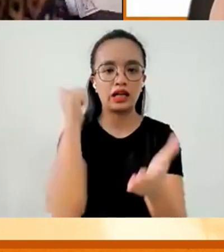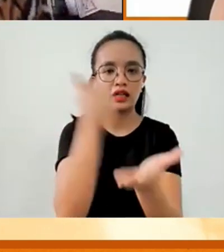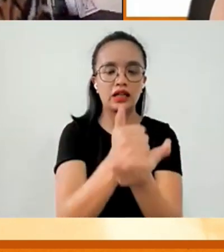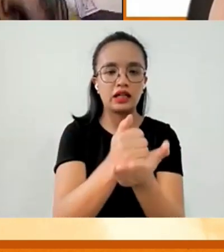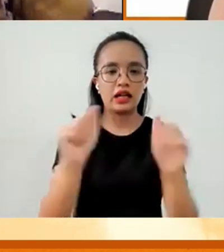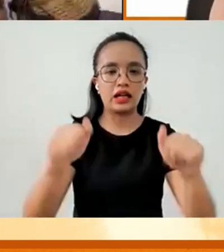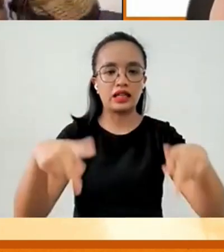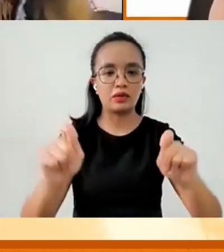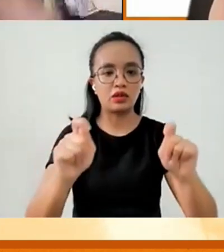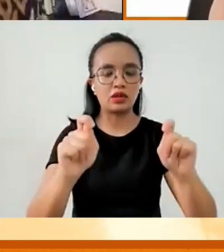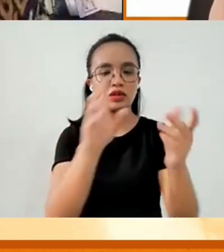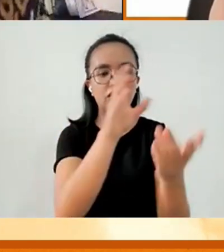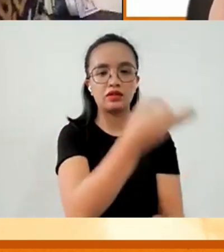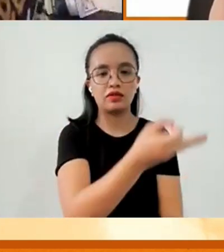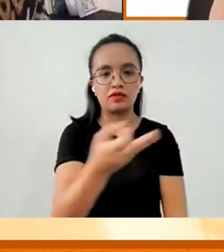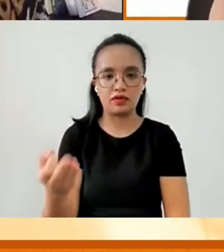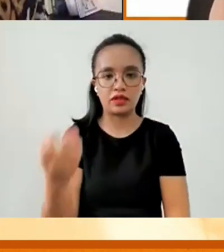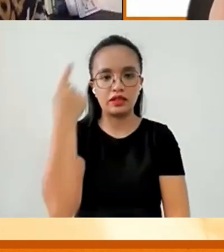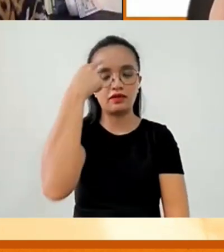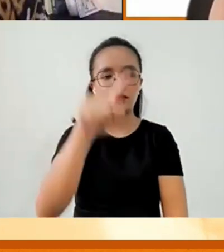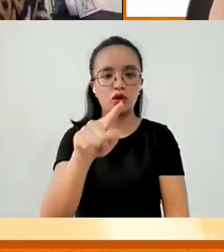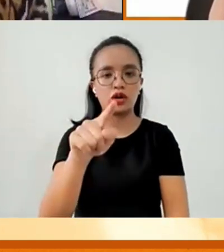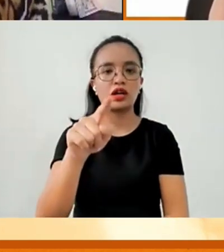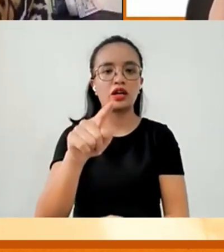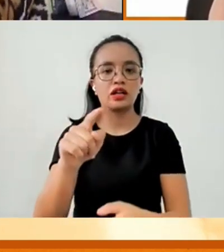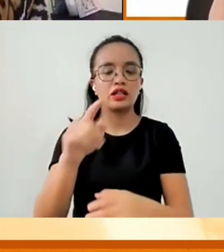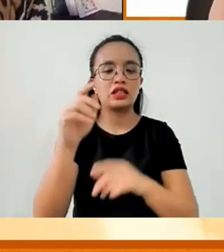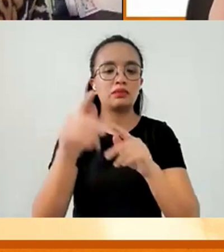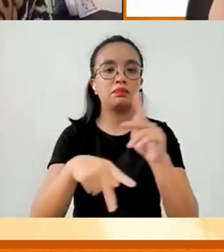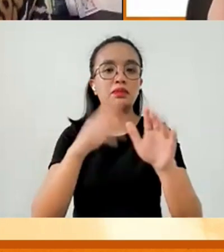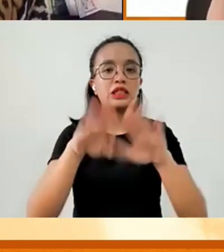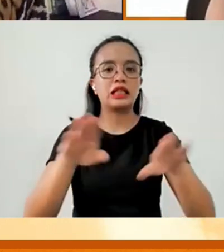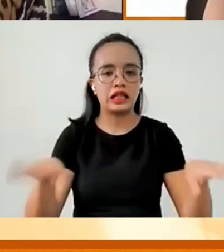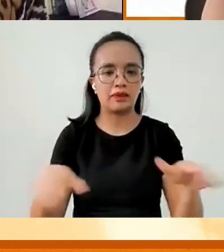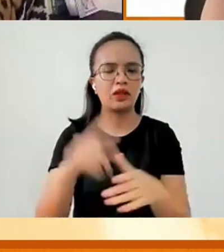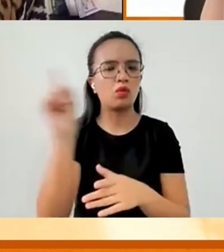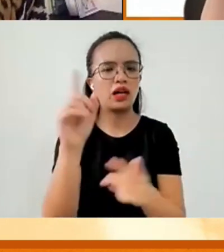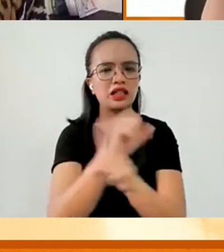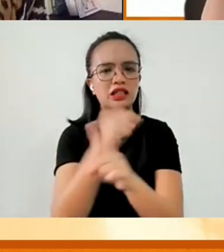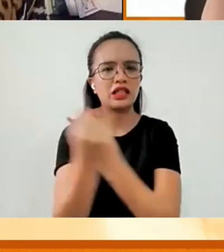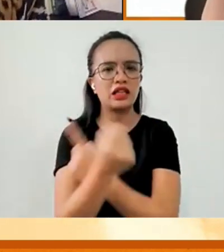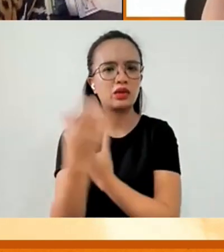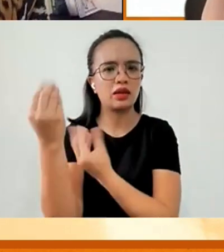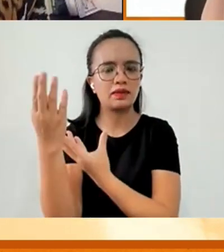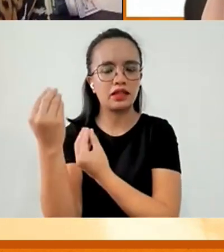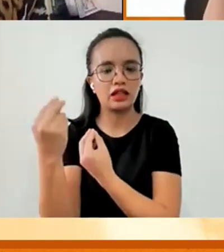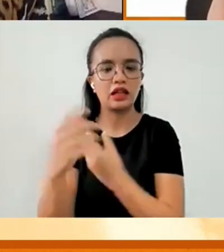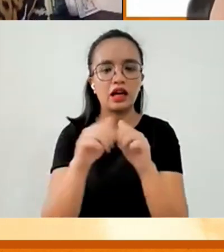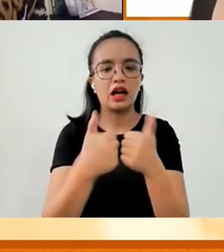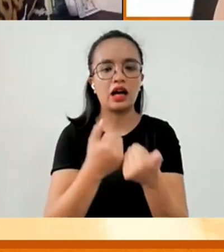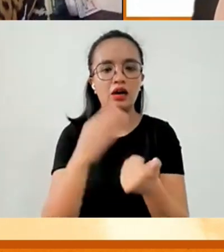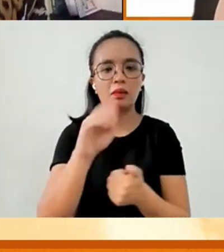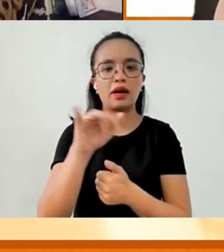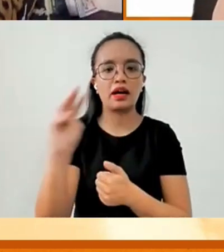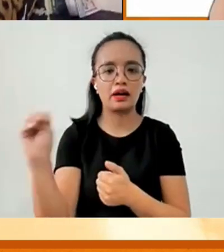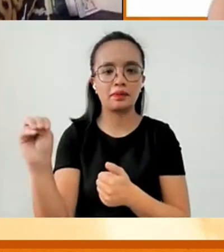facilities for displaced orphan children. What is the current status of these children, and how does BARM address this